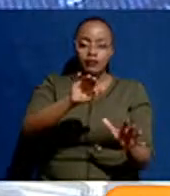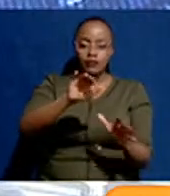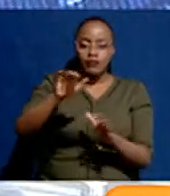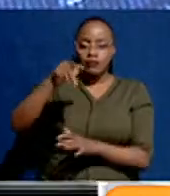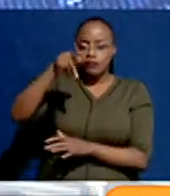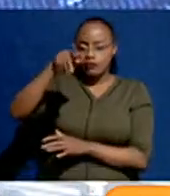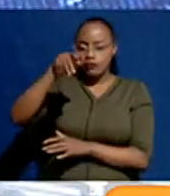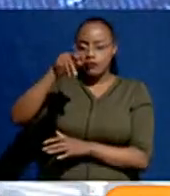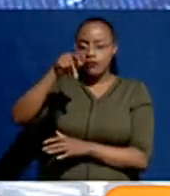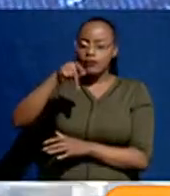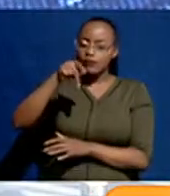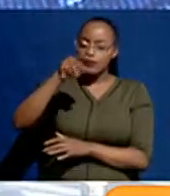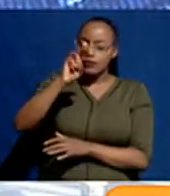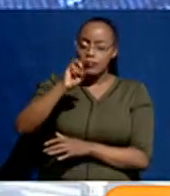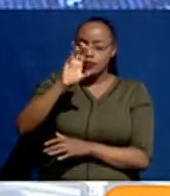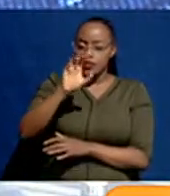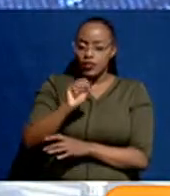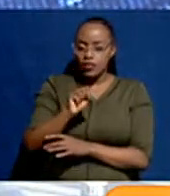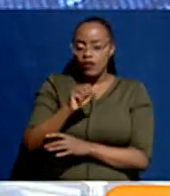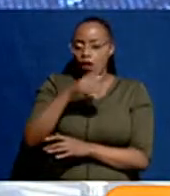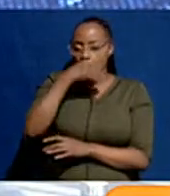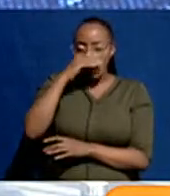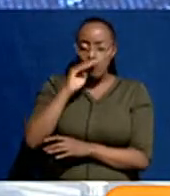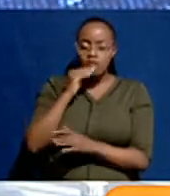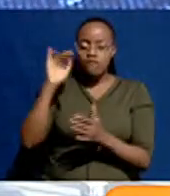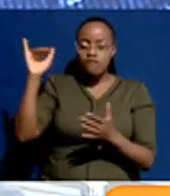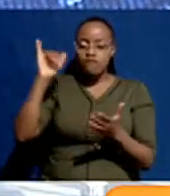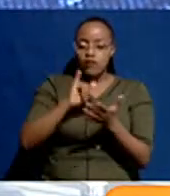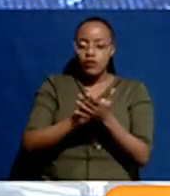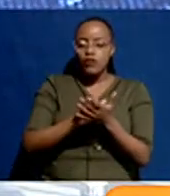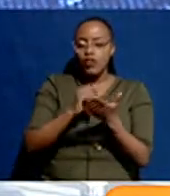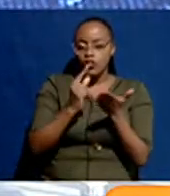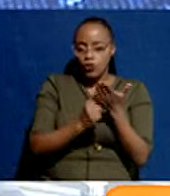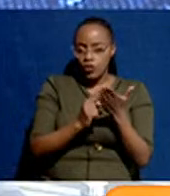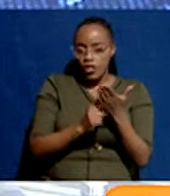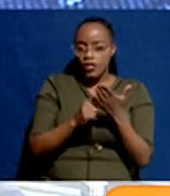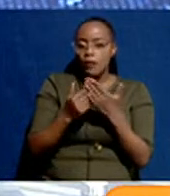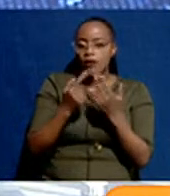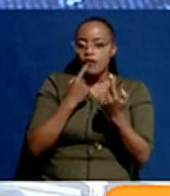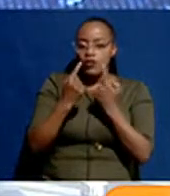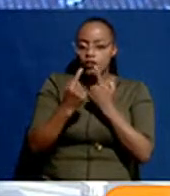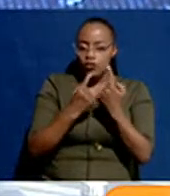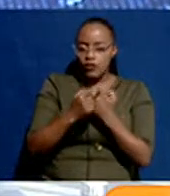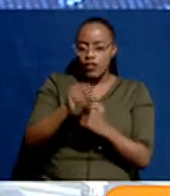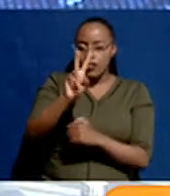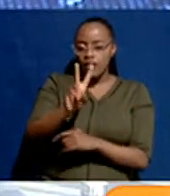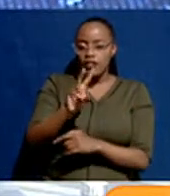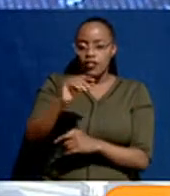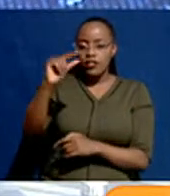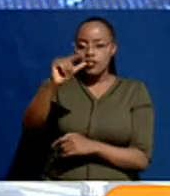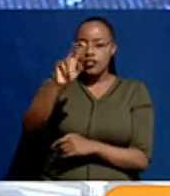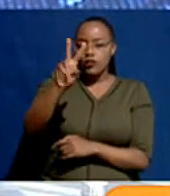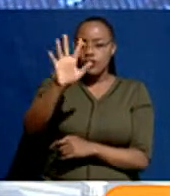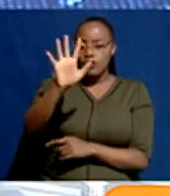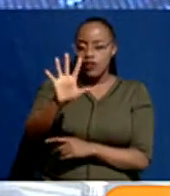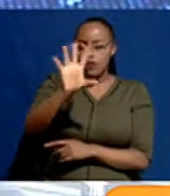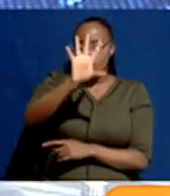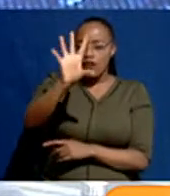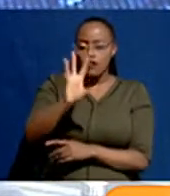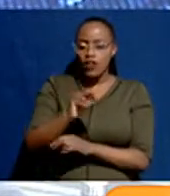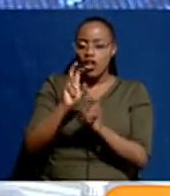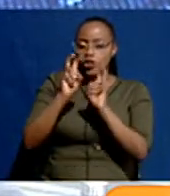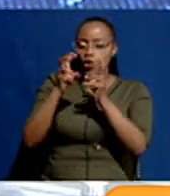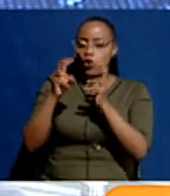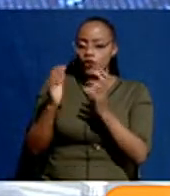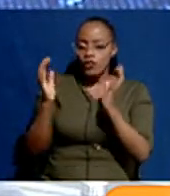Cabinet Secretary Musalia Mudavadi has arrived in Kampala, Uganda, ahead of talks in the second G25 African